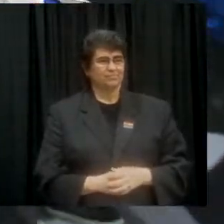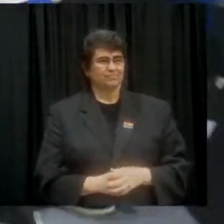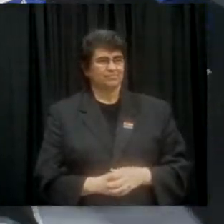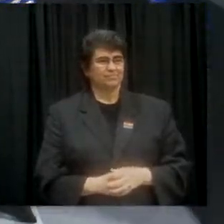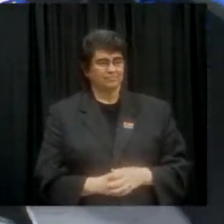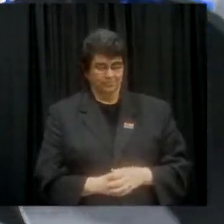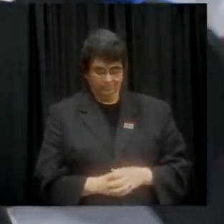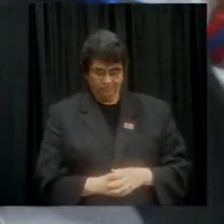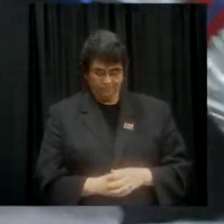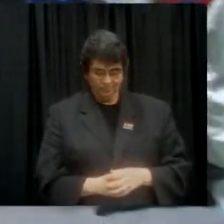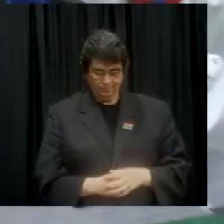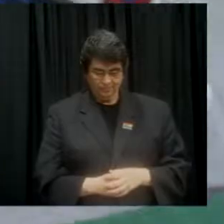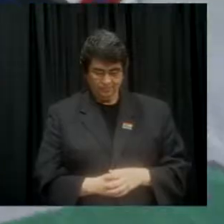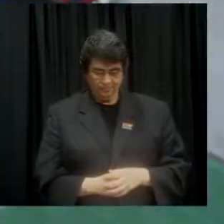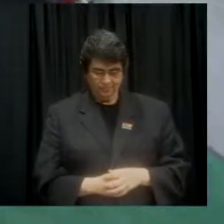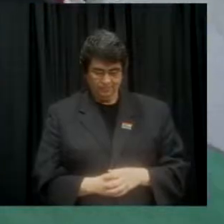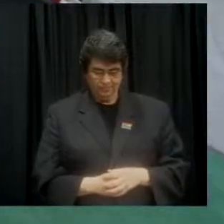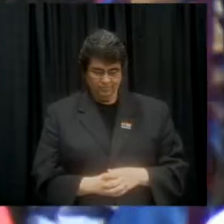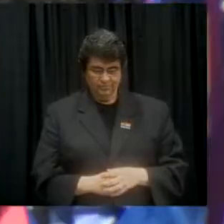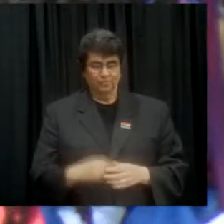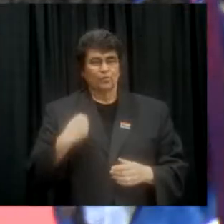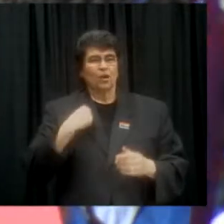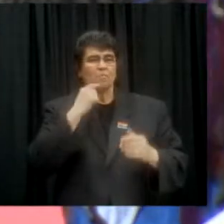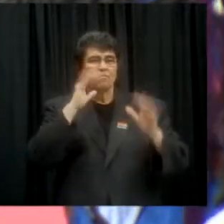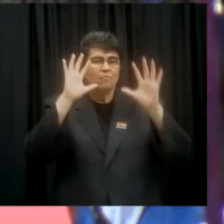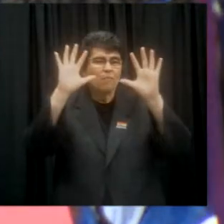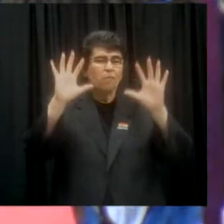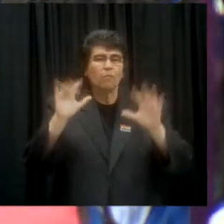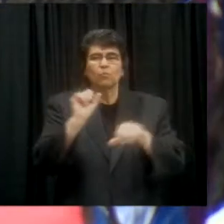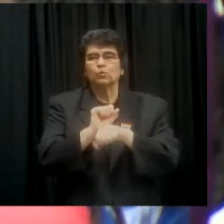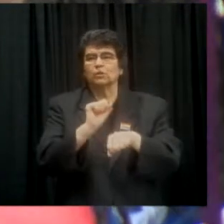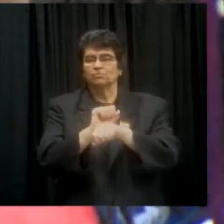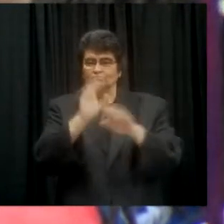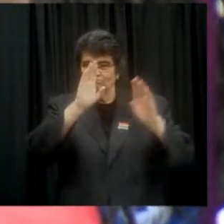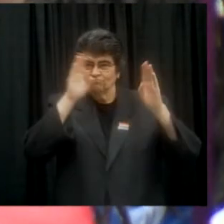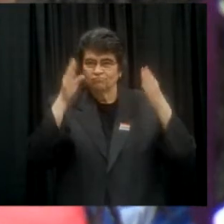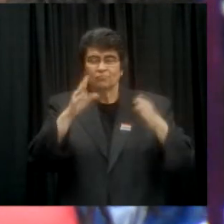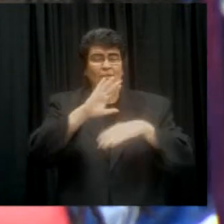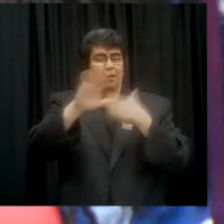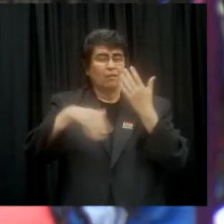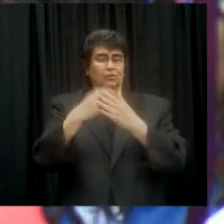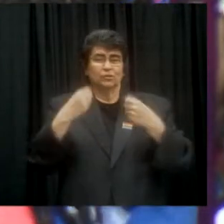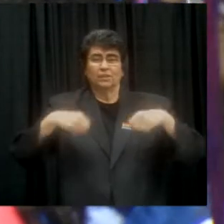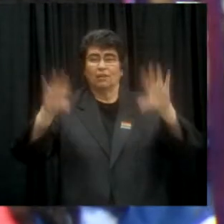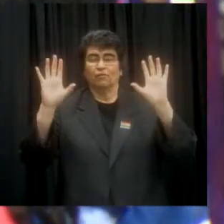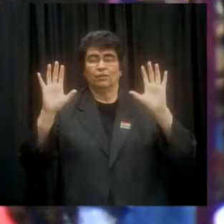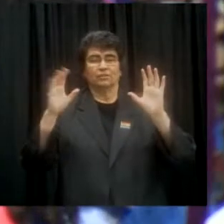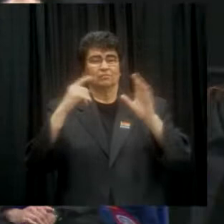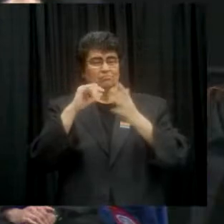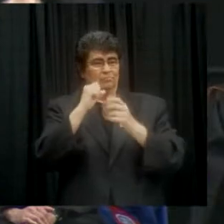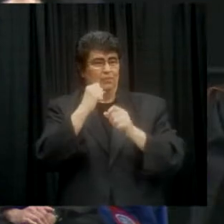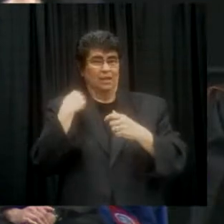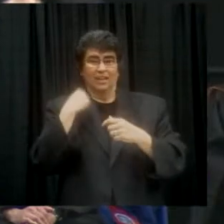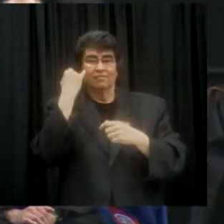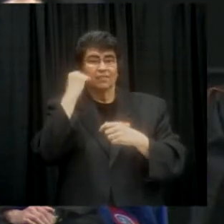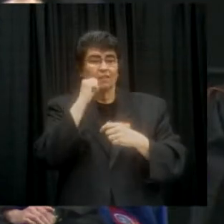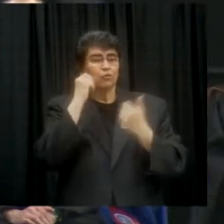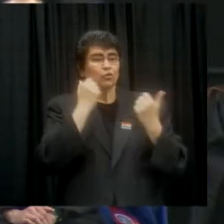You know, if it wasn't for you guys' hard work, your dedication, and you know, just all your sacrifices you made throughout the years, we wouldn't be